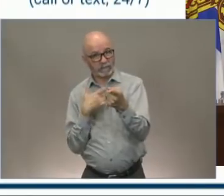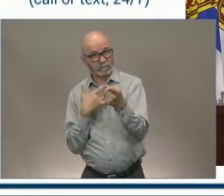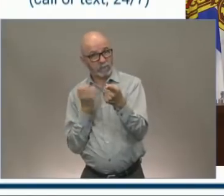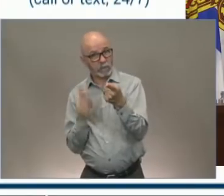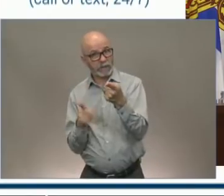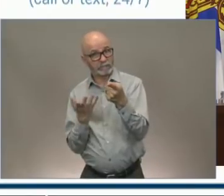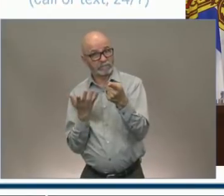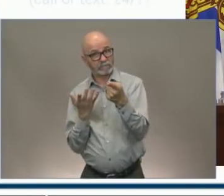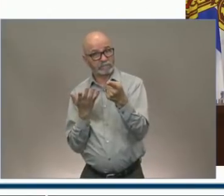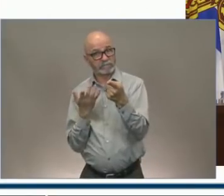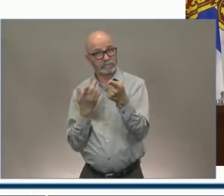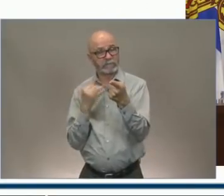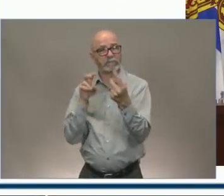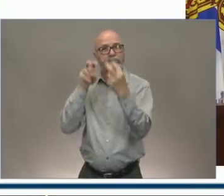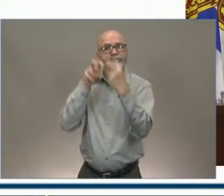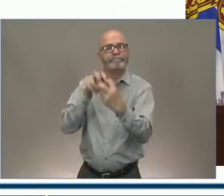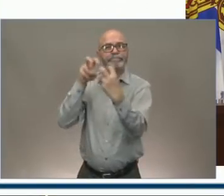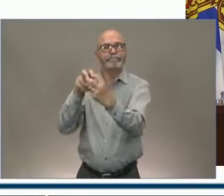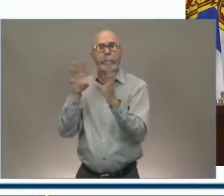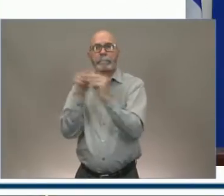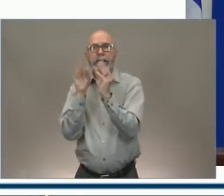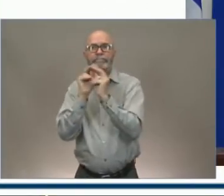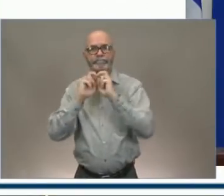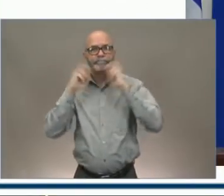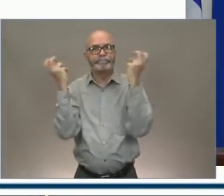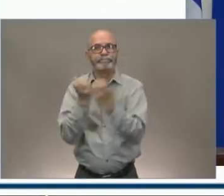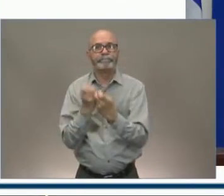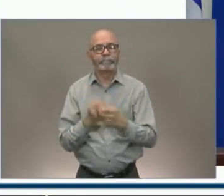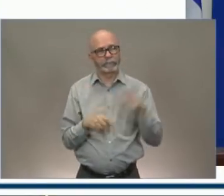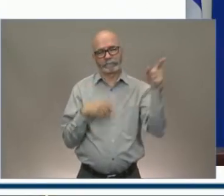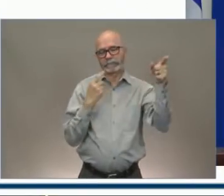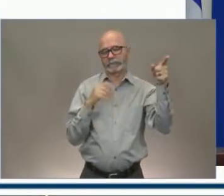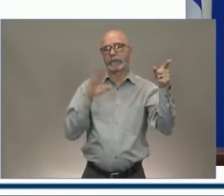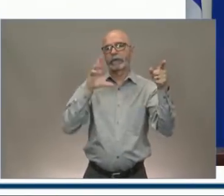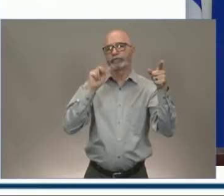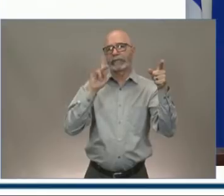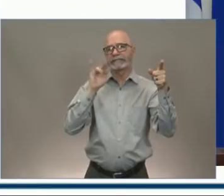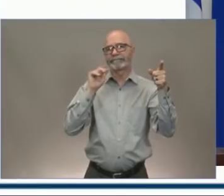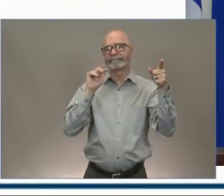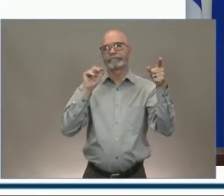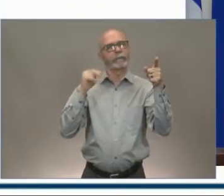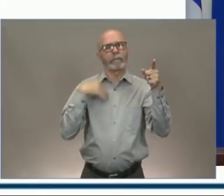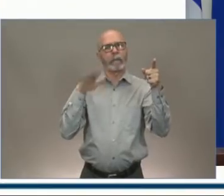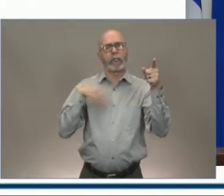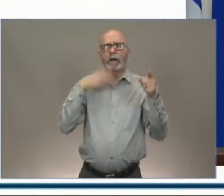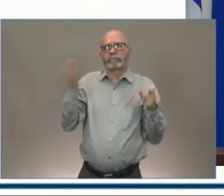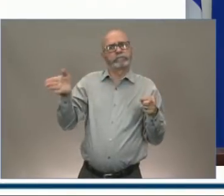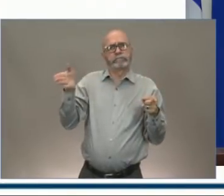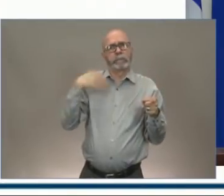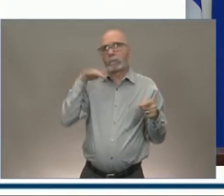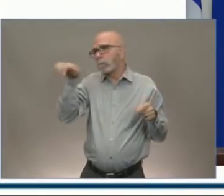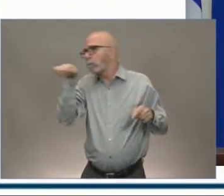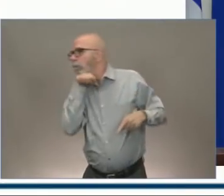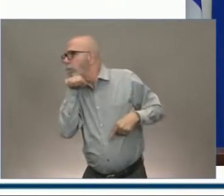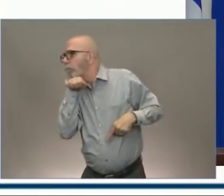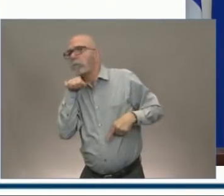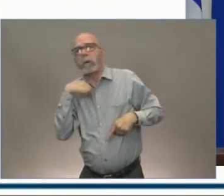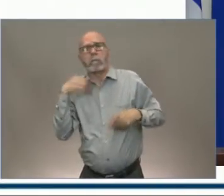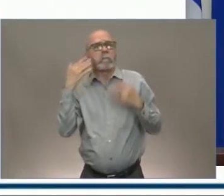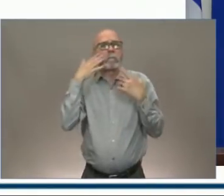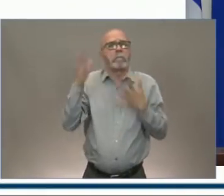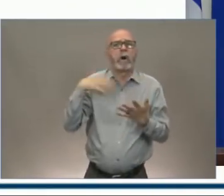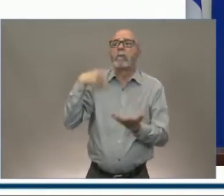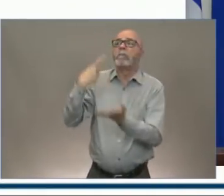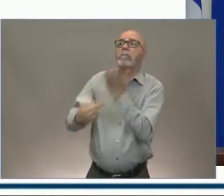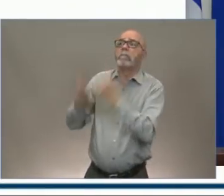meetings. I think that it's, having not been at the meeting, I don't know the discussion that was had, but I think